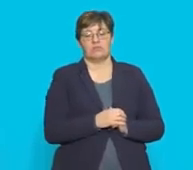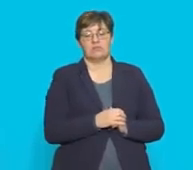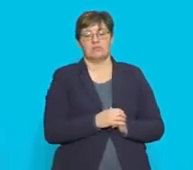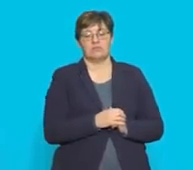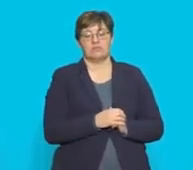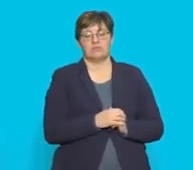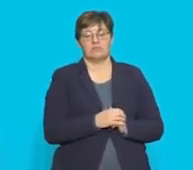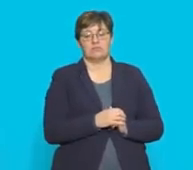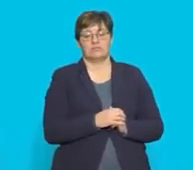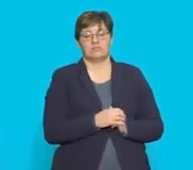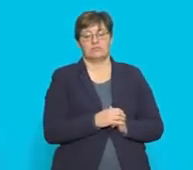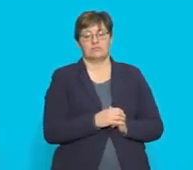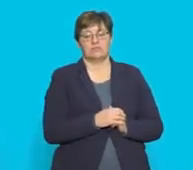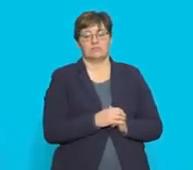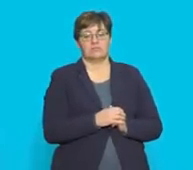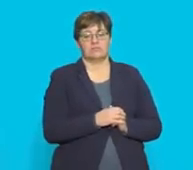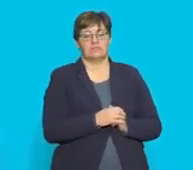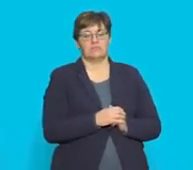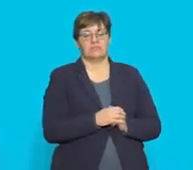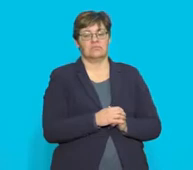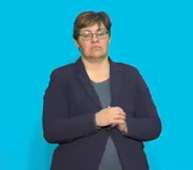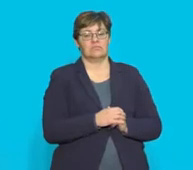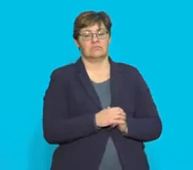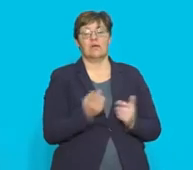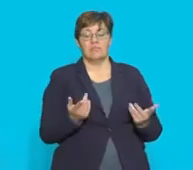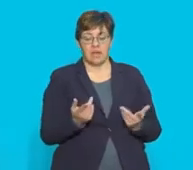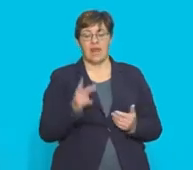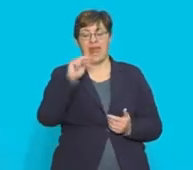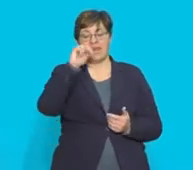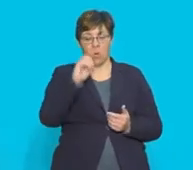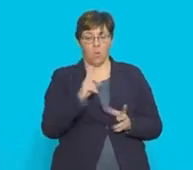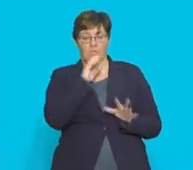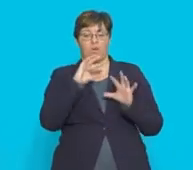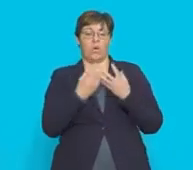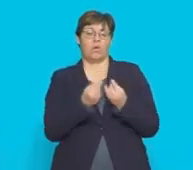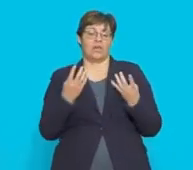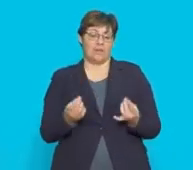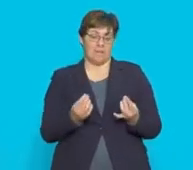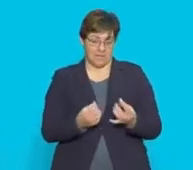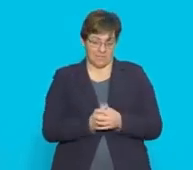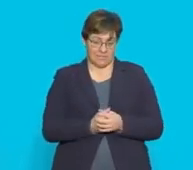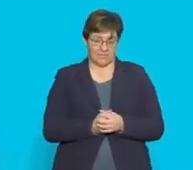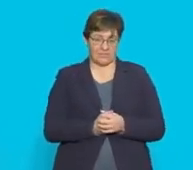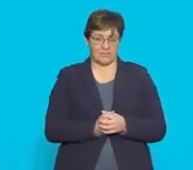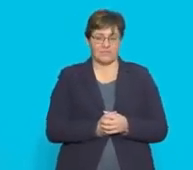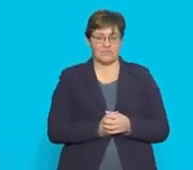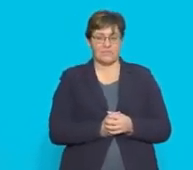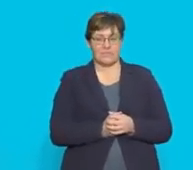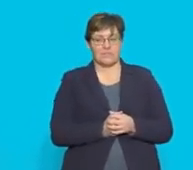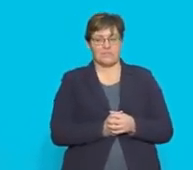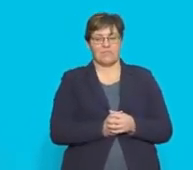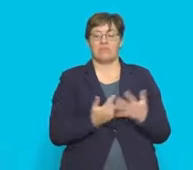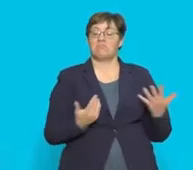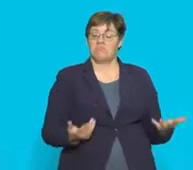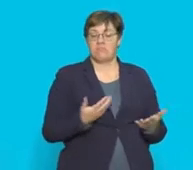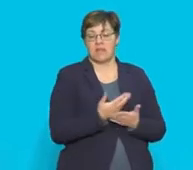this whole of mine here must be n0 like that, right? To mean whole number, the proper way of writing whole numbers. It can